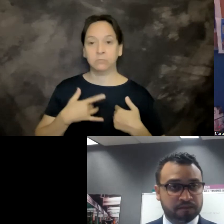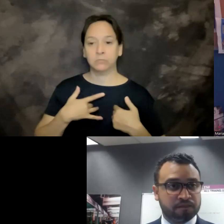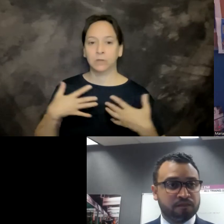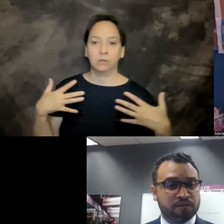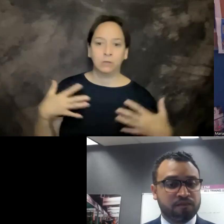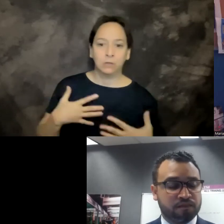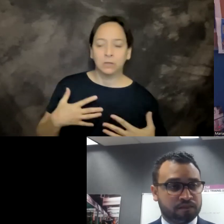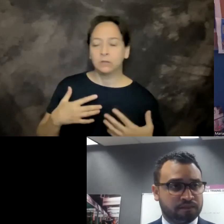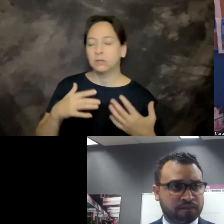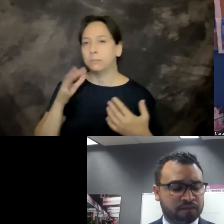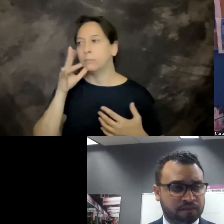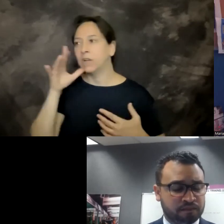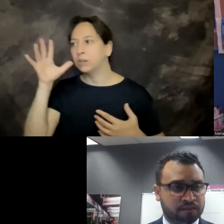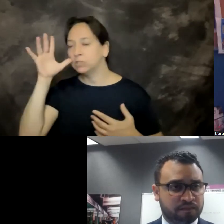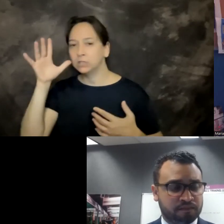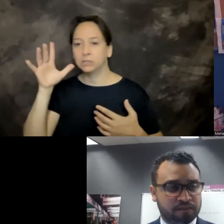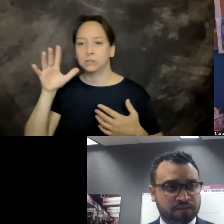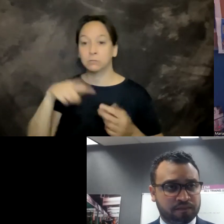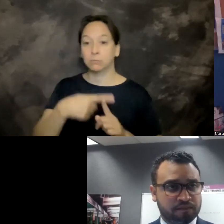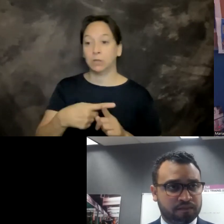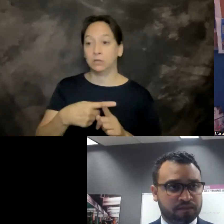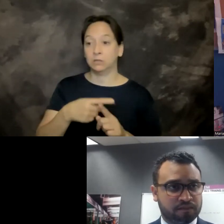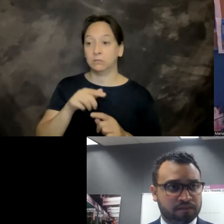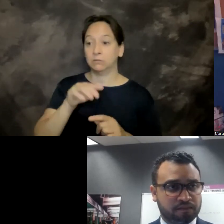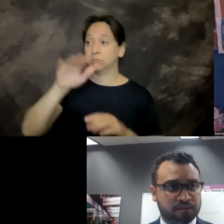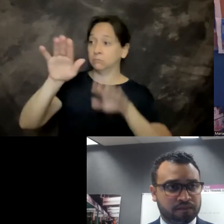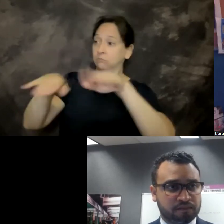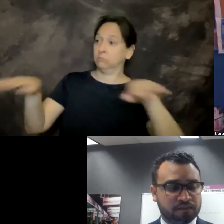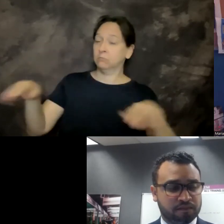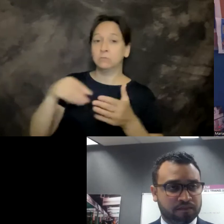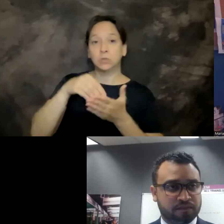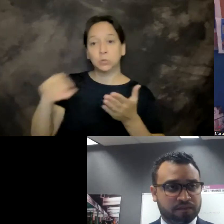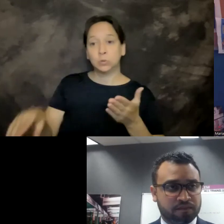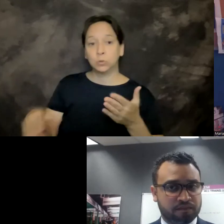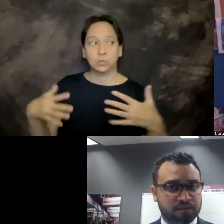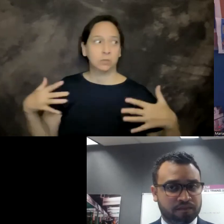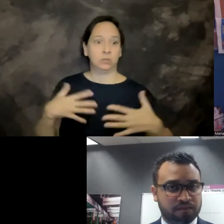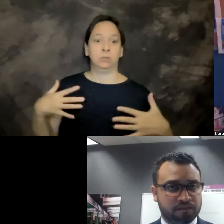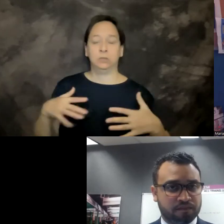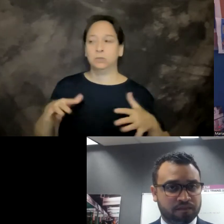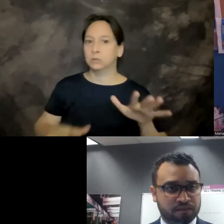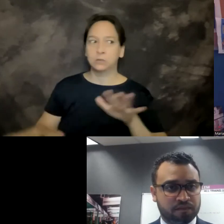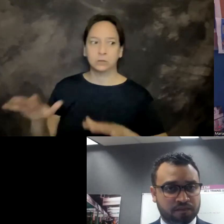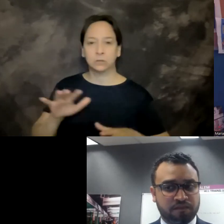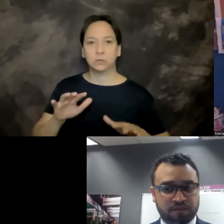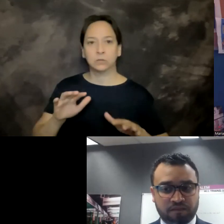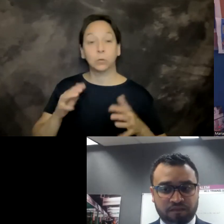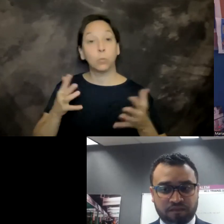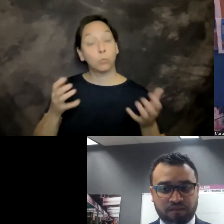and the students themselves when they're trying to get to school on